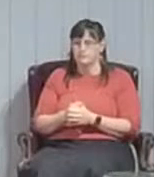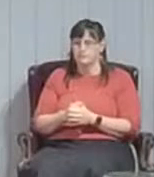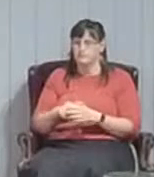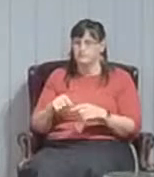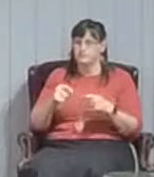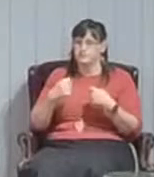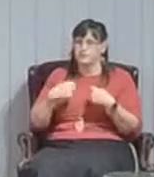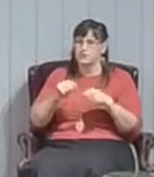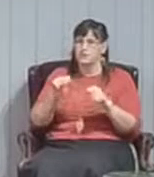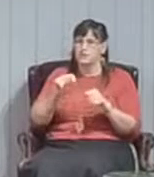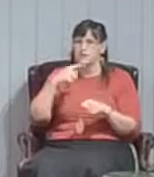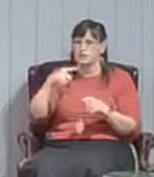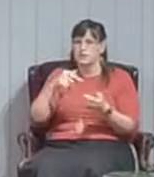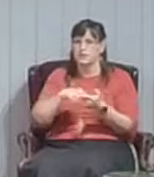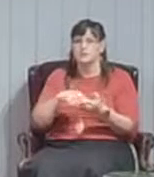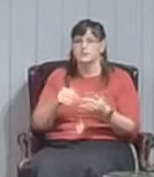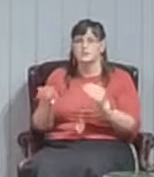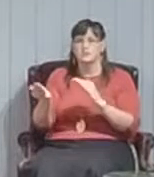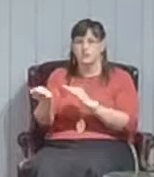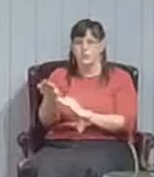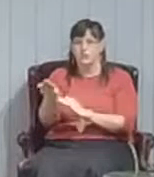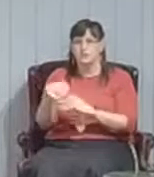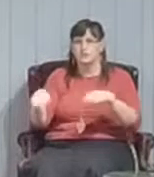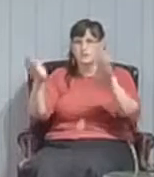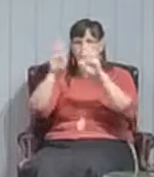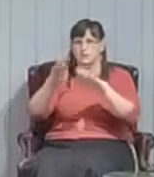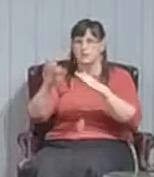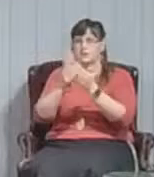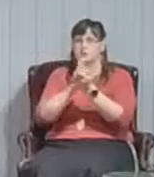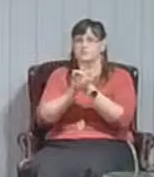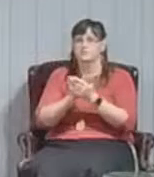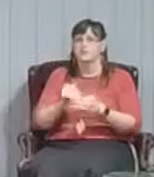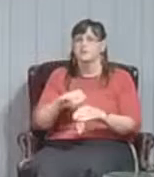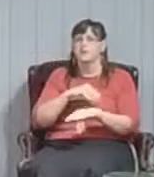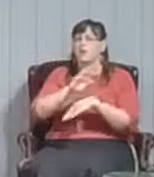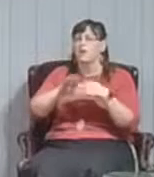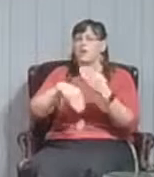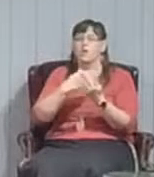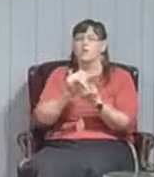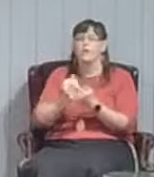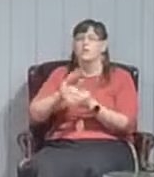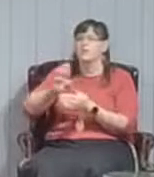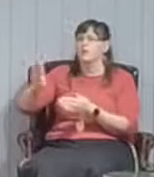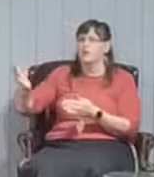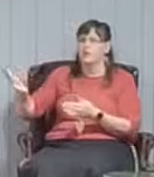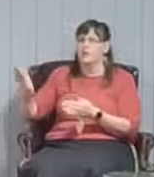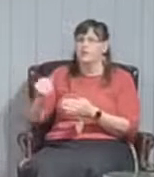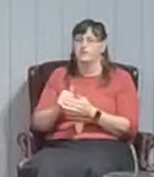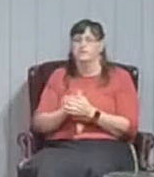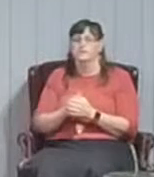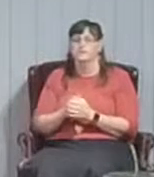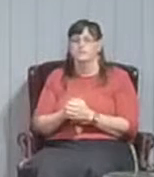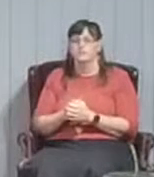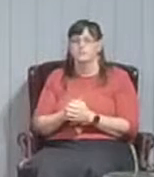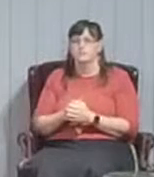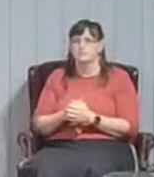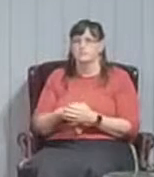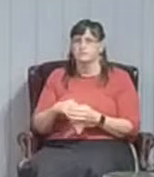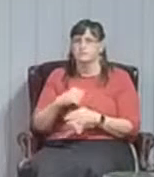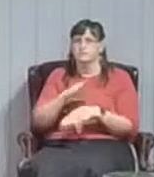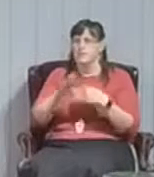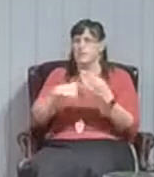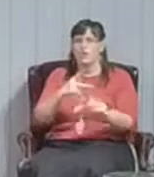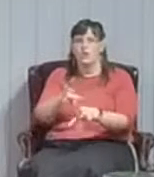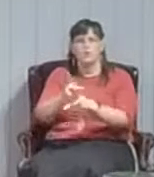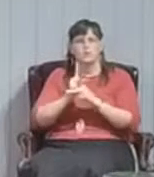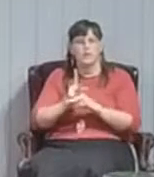You know, the Jehovah's Witnesses and the Mormons and the Pentecostals and the Jews and the Muslims and the Catholics, and you can go on and on with that. They all claim